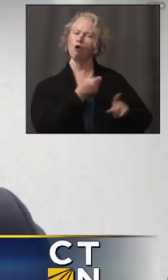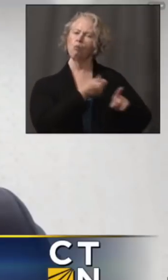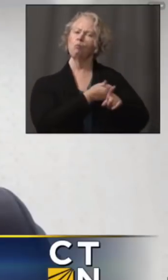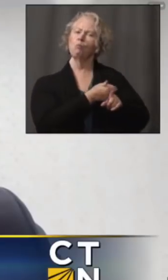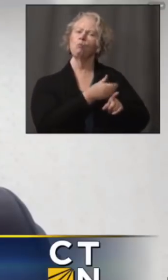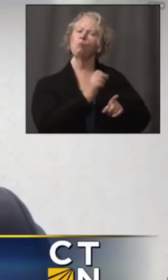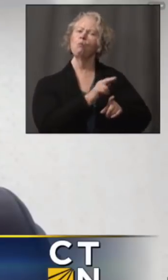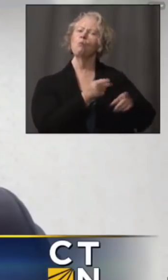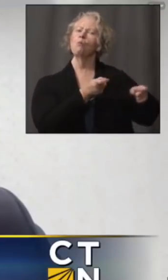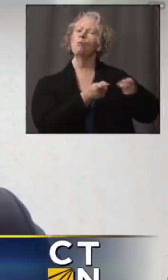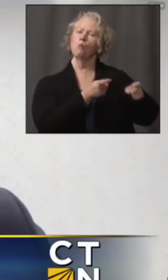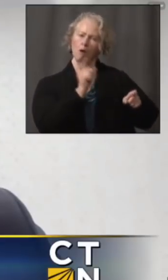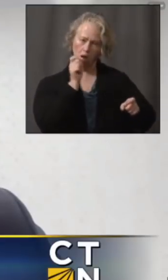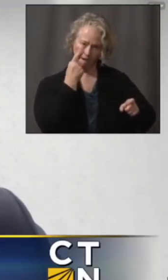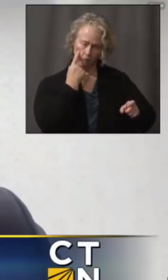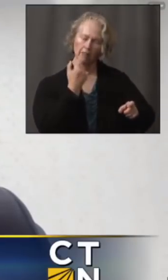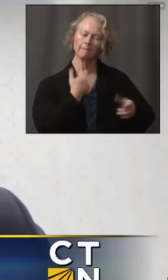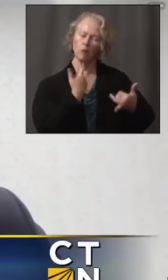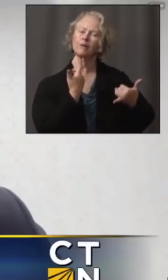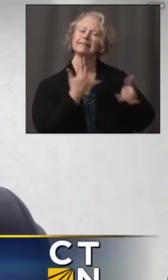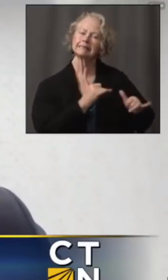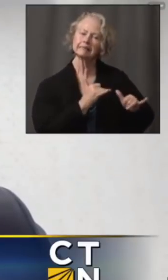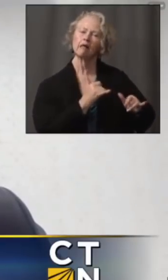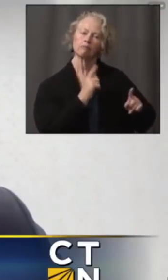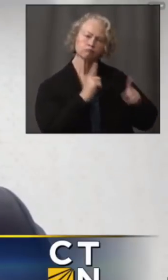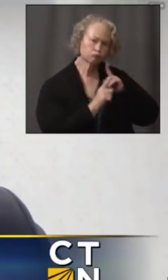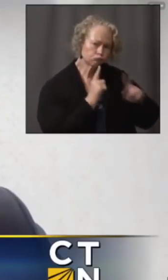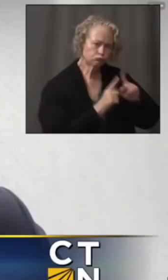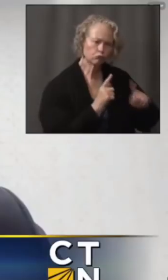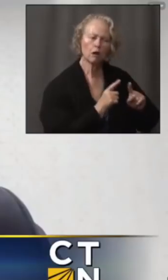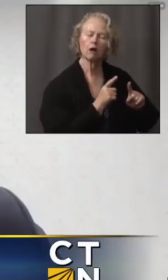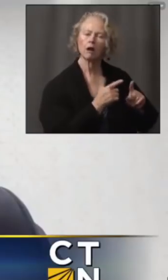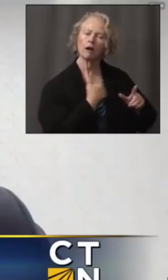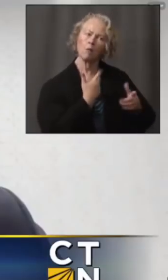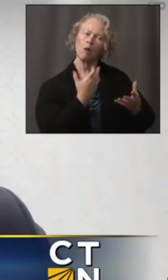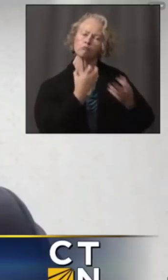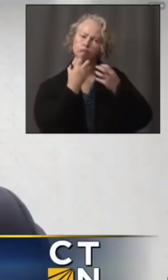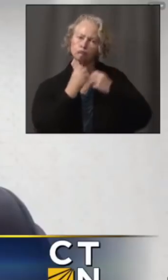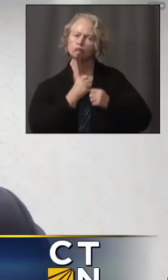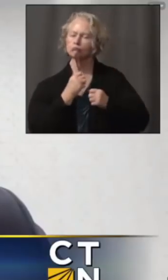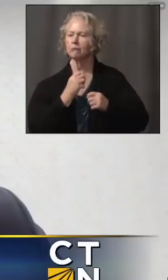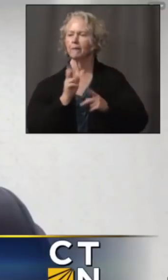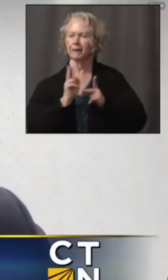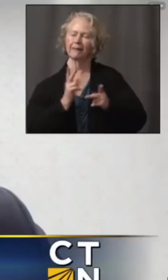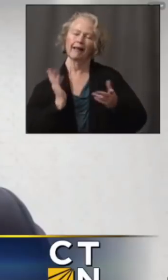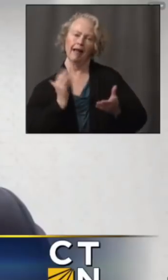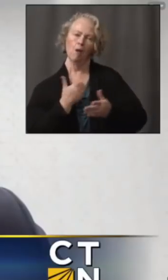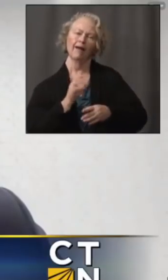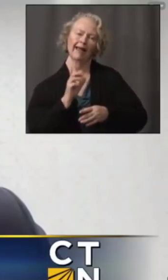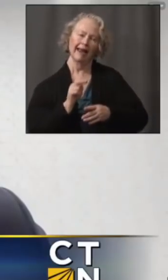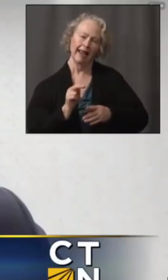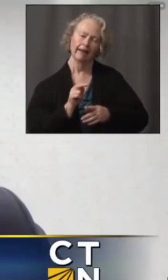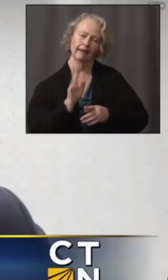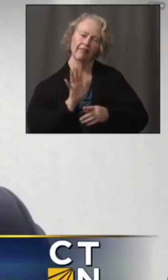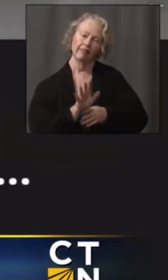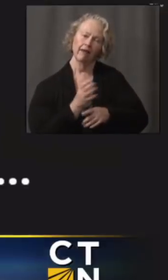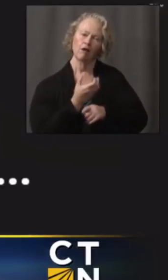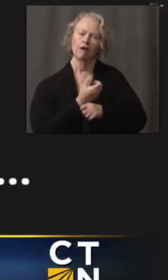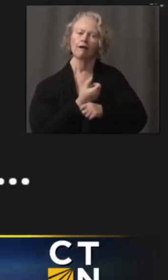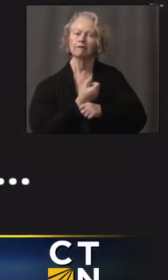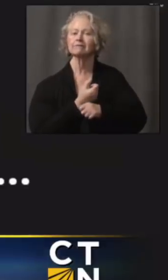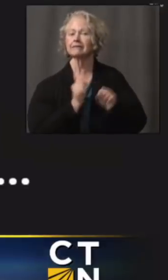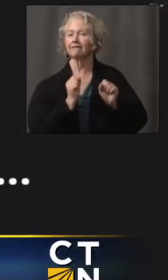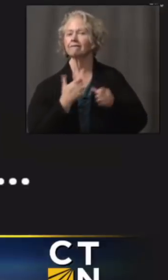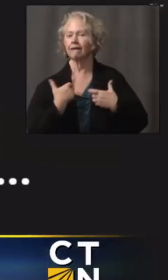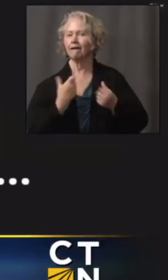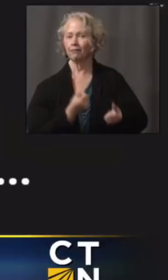continue to have aggressive conversations with them, keeping public health and safety for the people of Connecticut and the region as top priority. Thank you